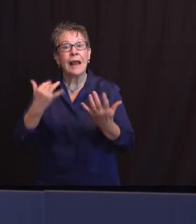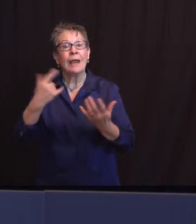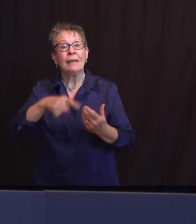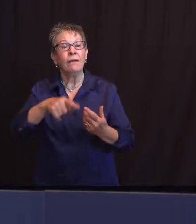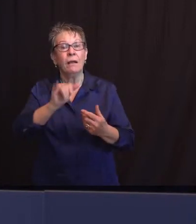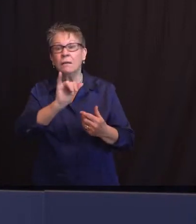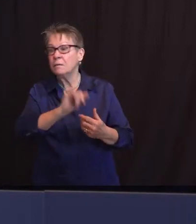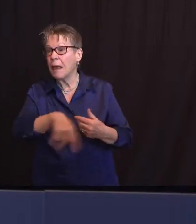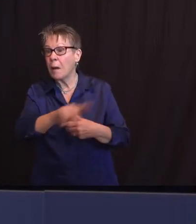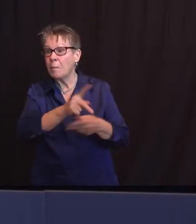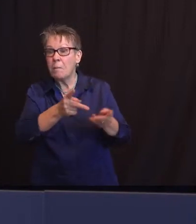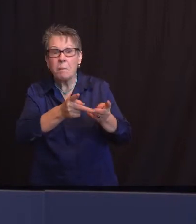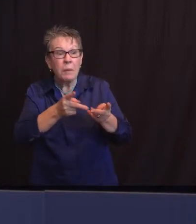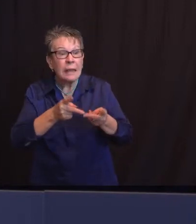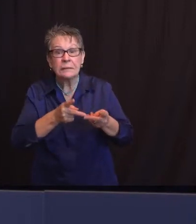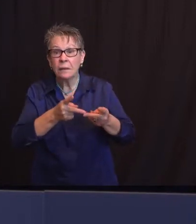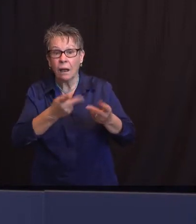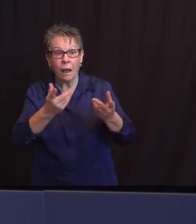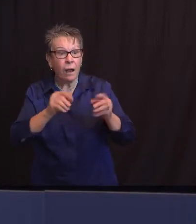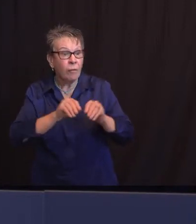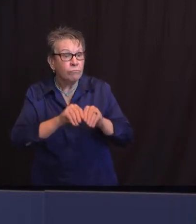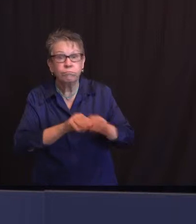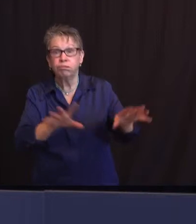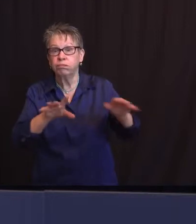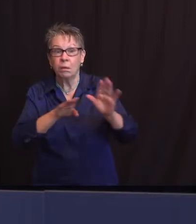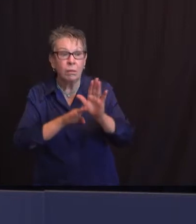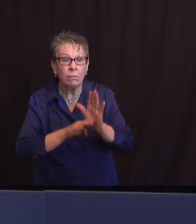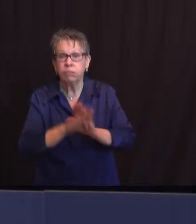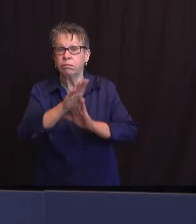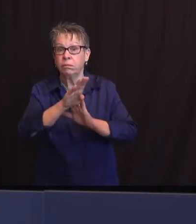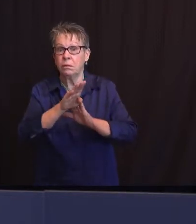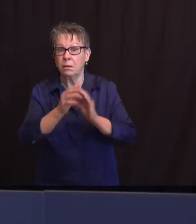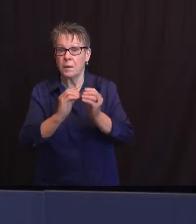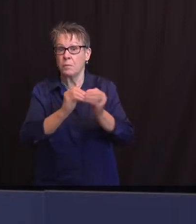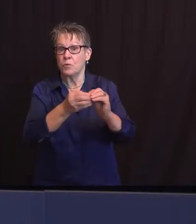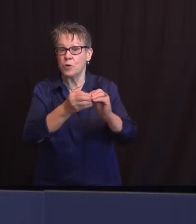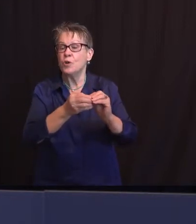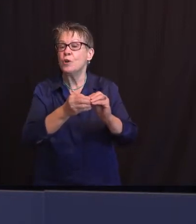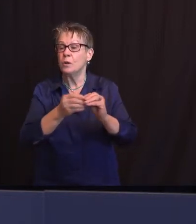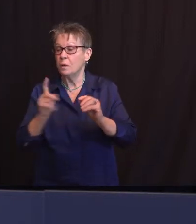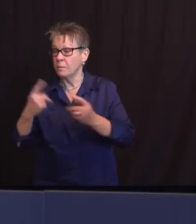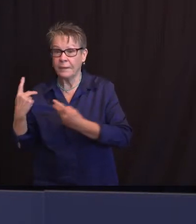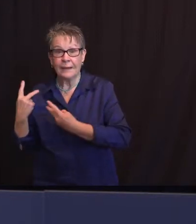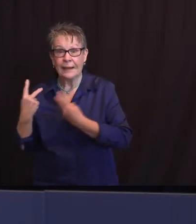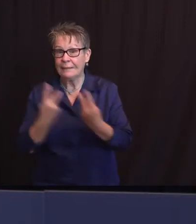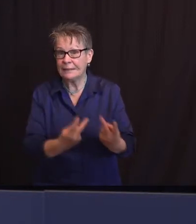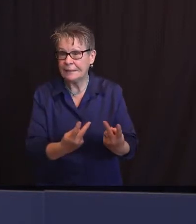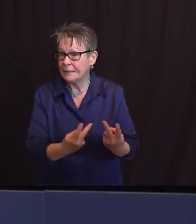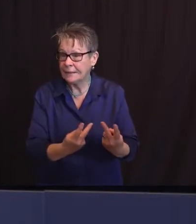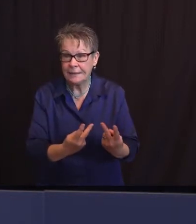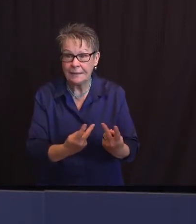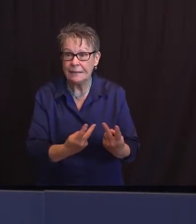the COVID-19 transmission is contained to a single area of the